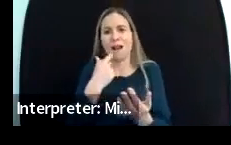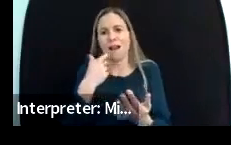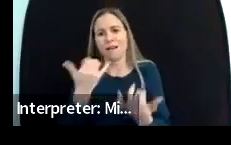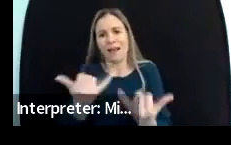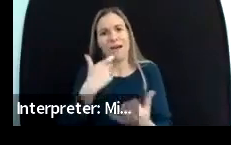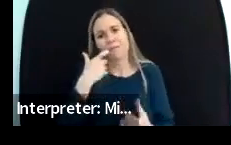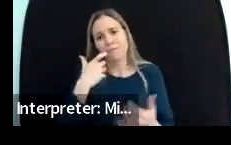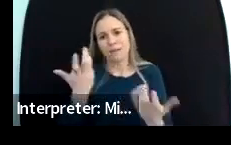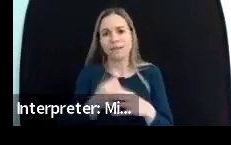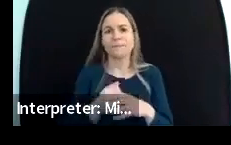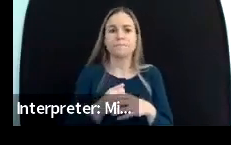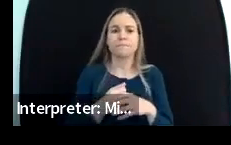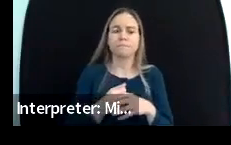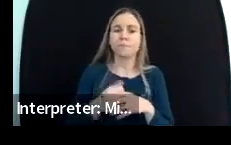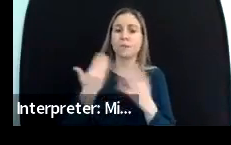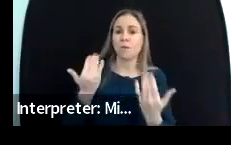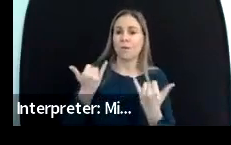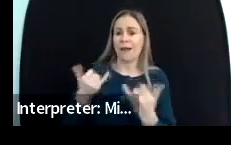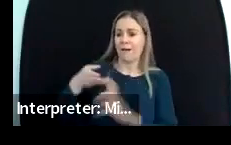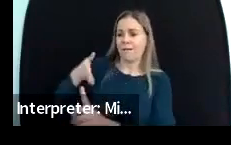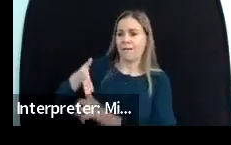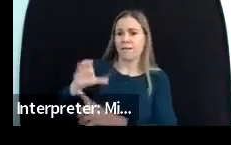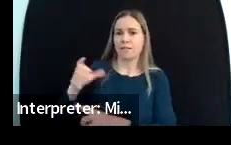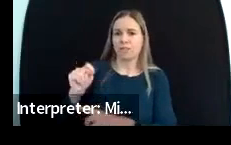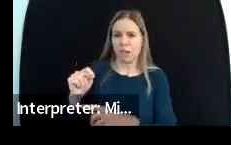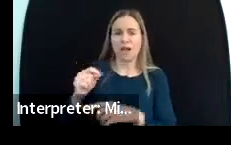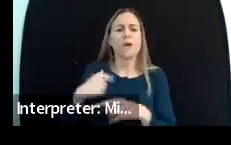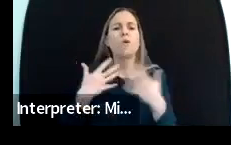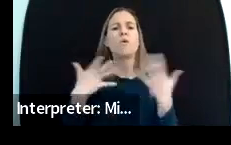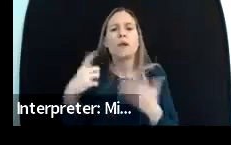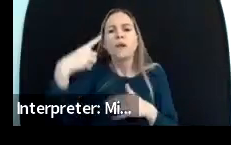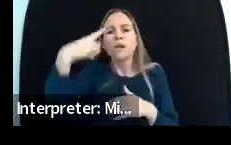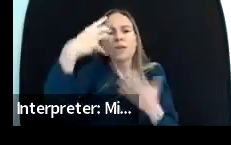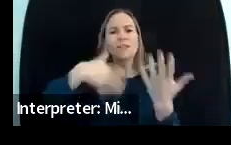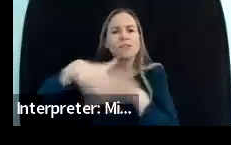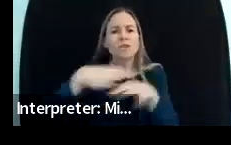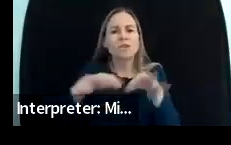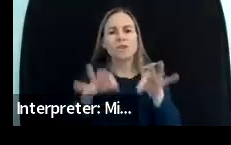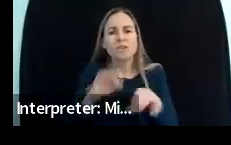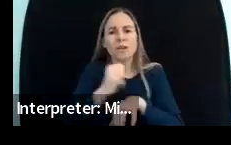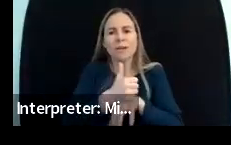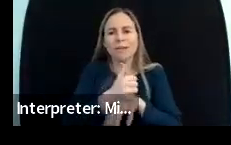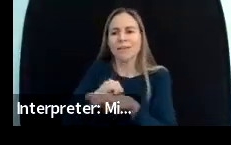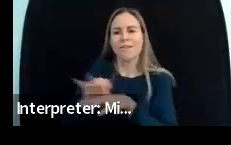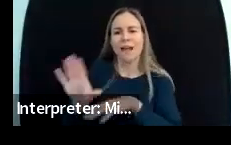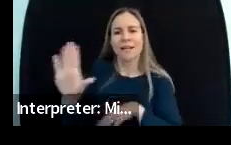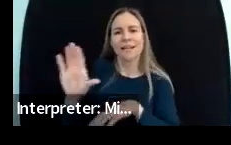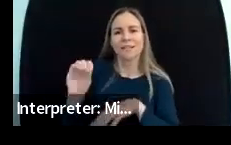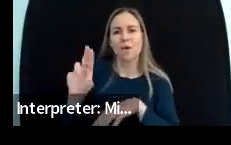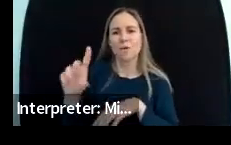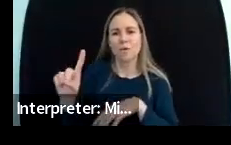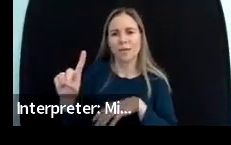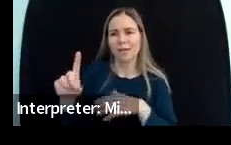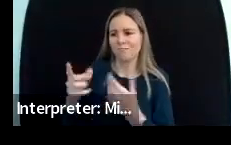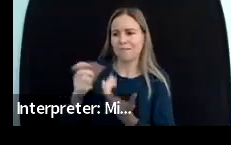just type in what social determinants of health do you think might contribute to Sam's OUD and his ability to get the help